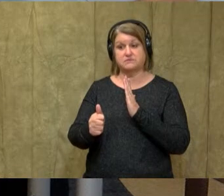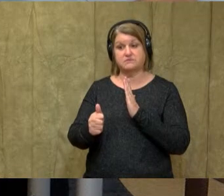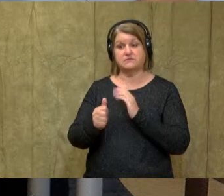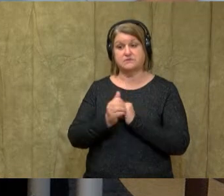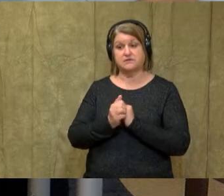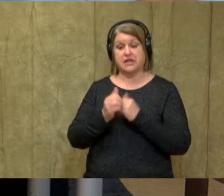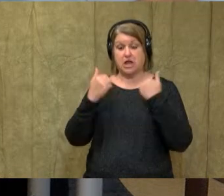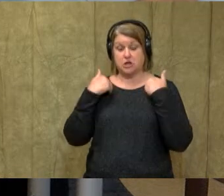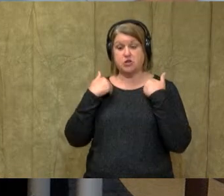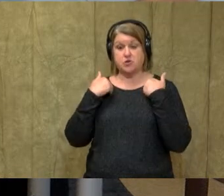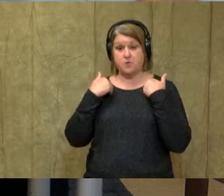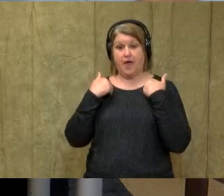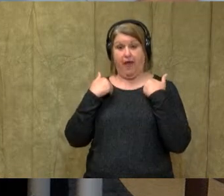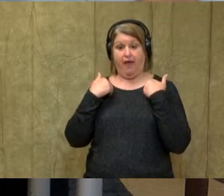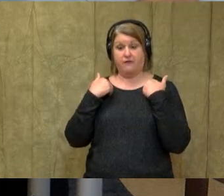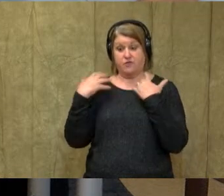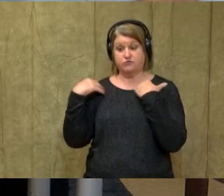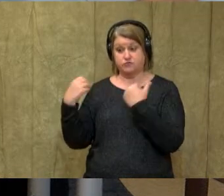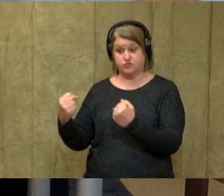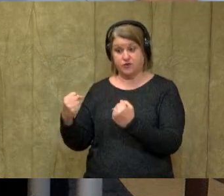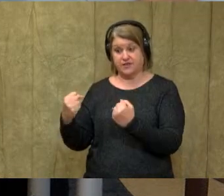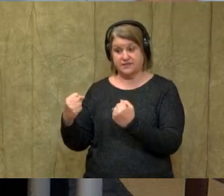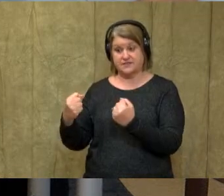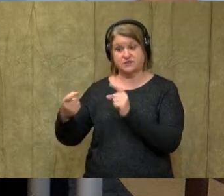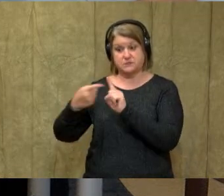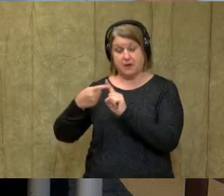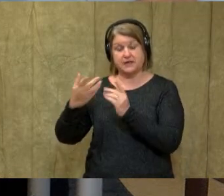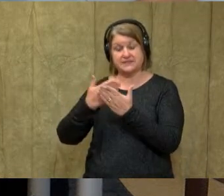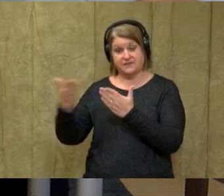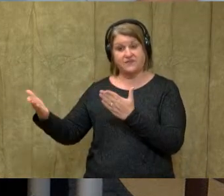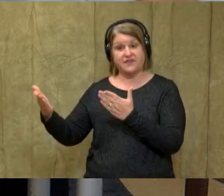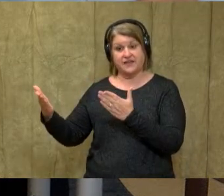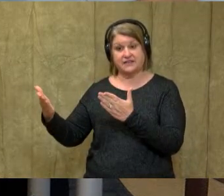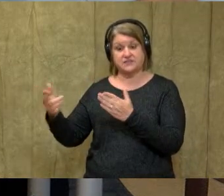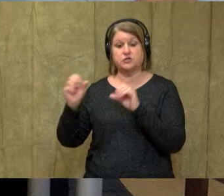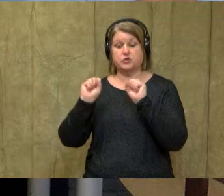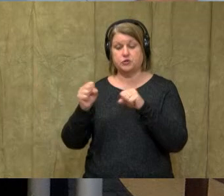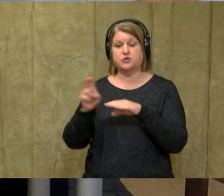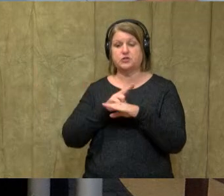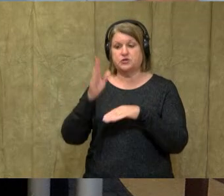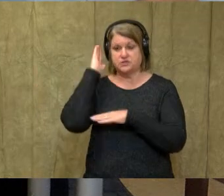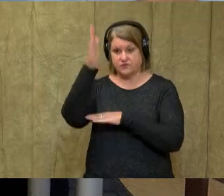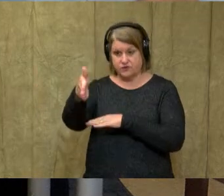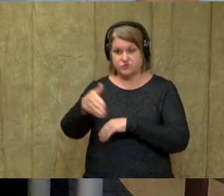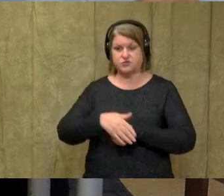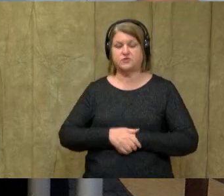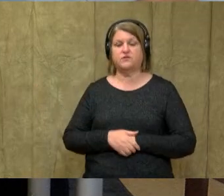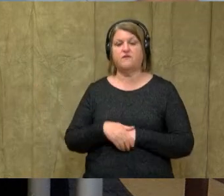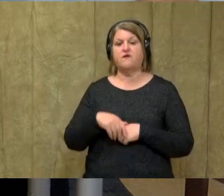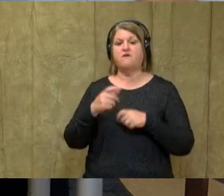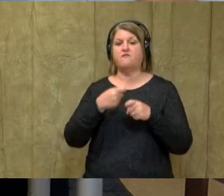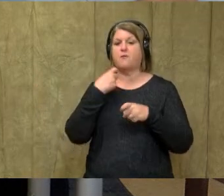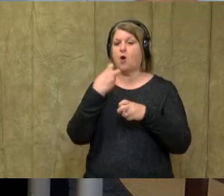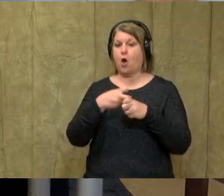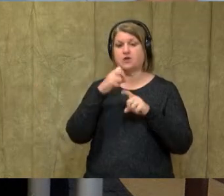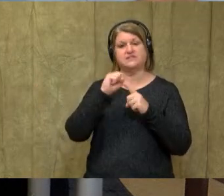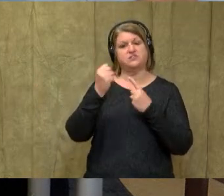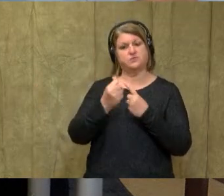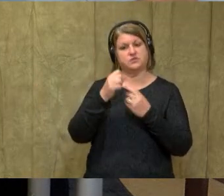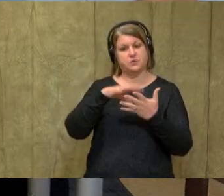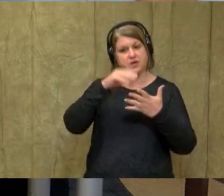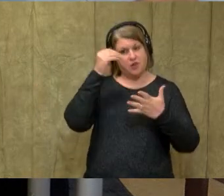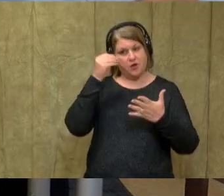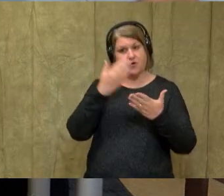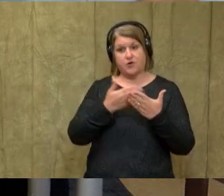those strengths. They're positives in your hat that you can use moving forward. So from a tough situation, we learned that